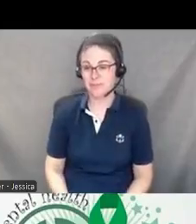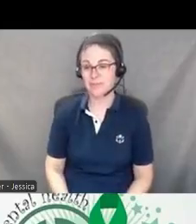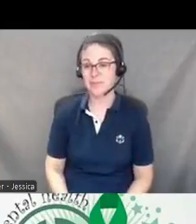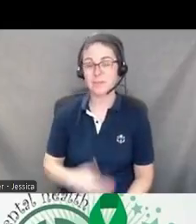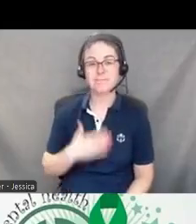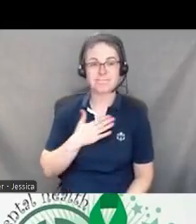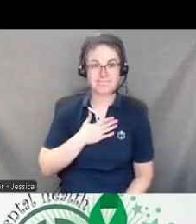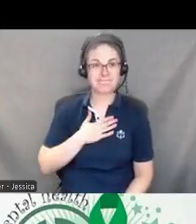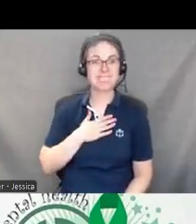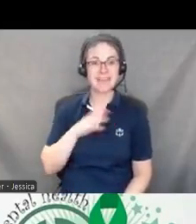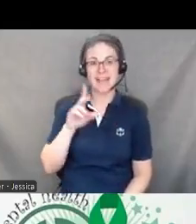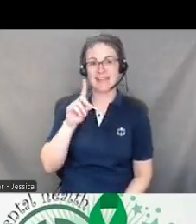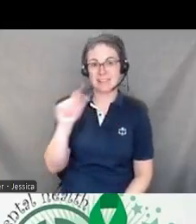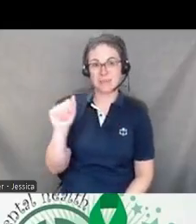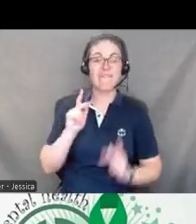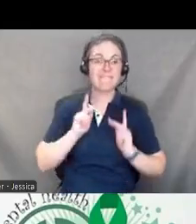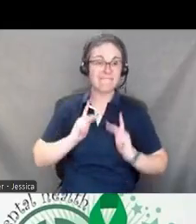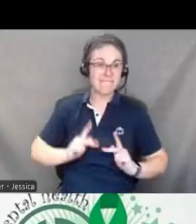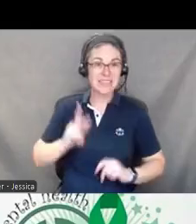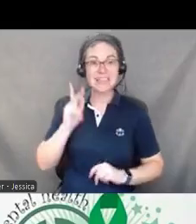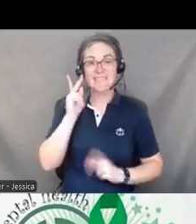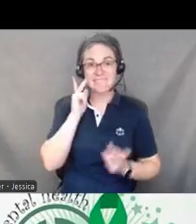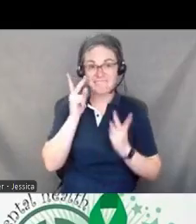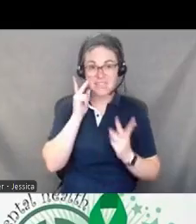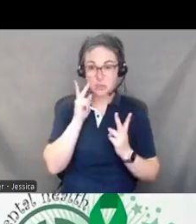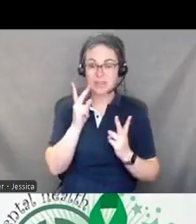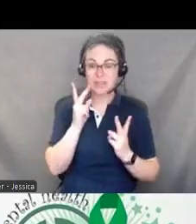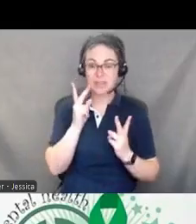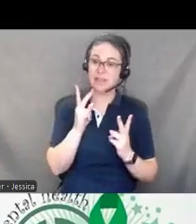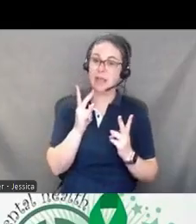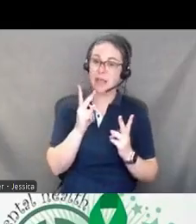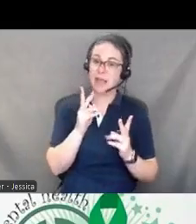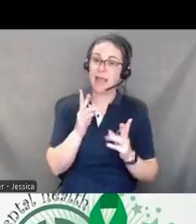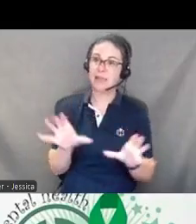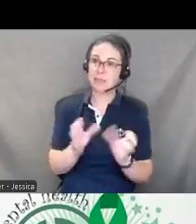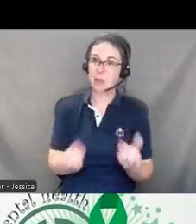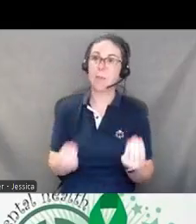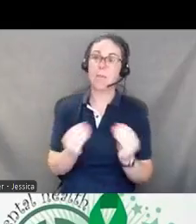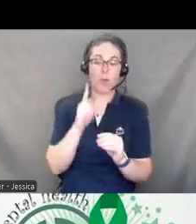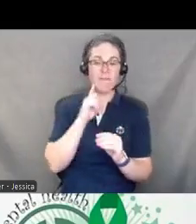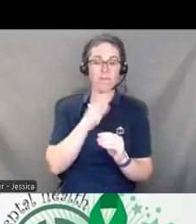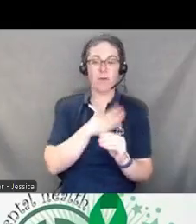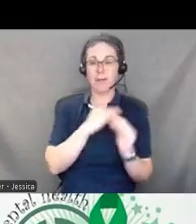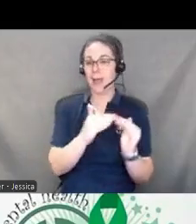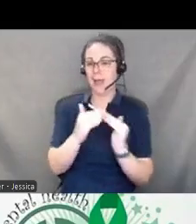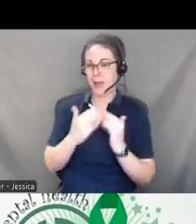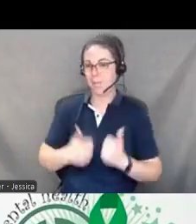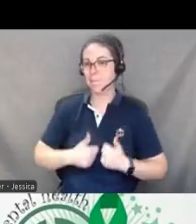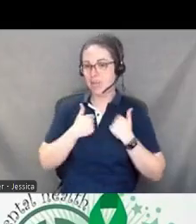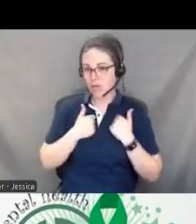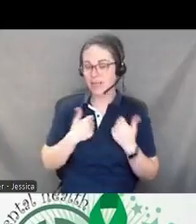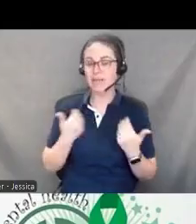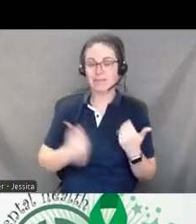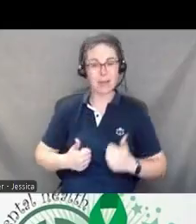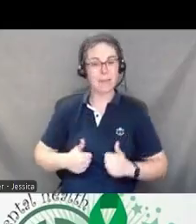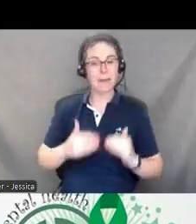impaired and physically impaired has done more to my peer life in my peer connection. And I'm a peer support